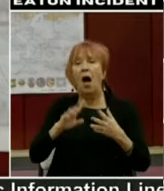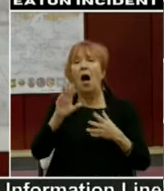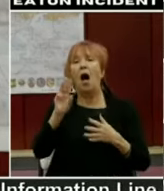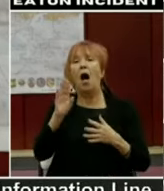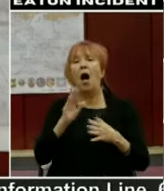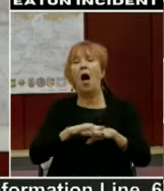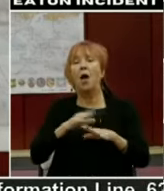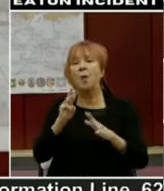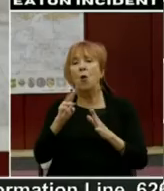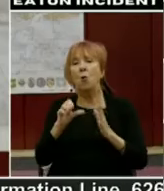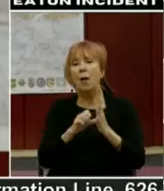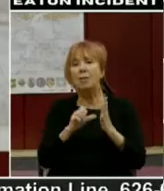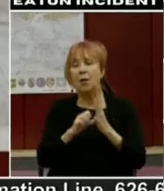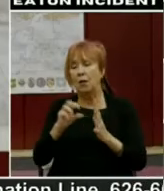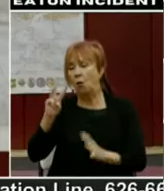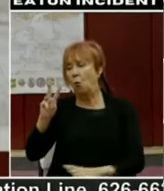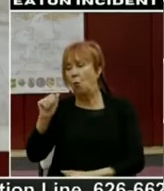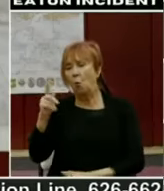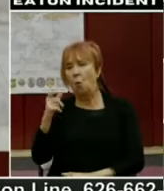water4la.com,